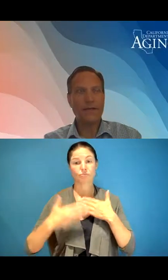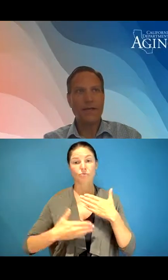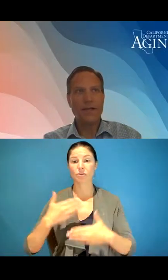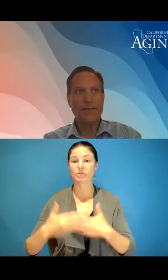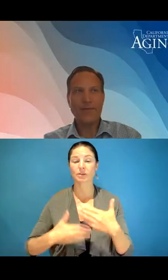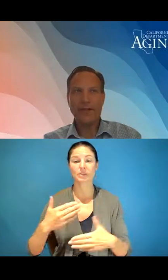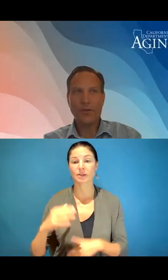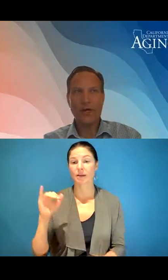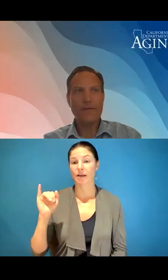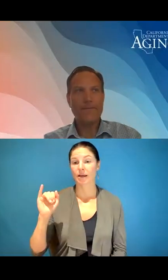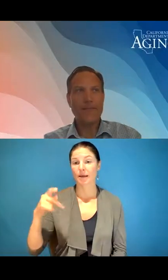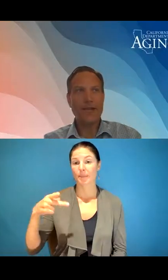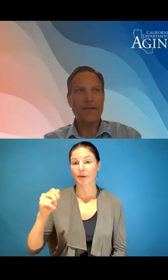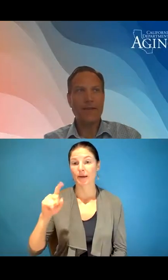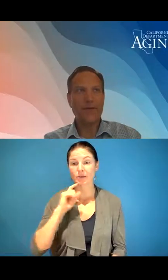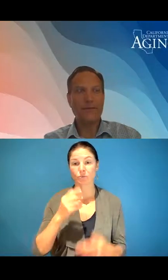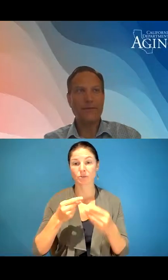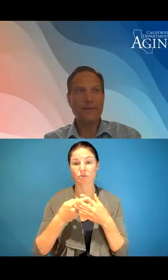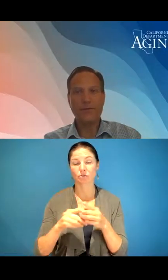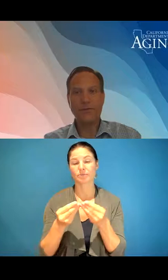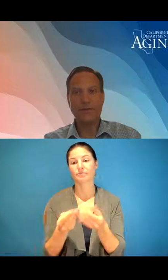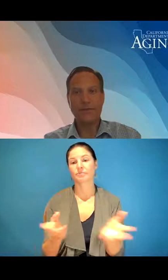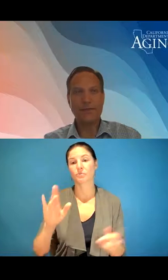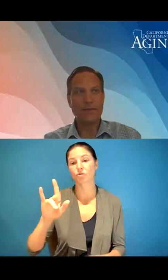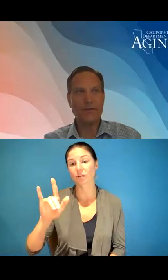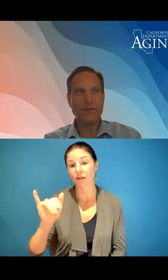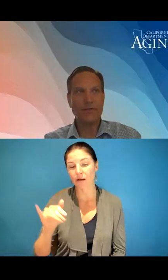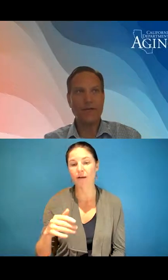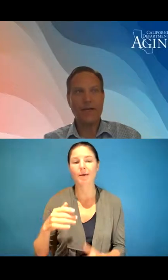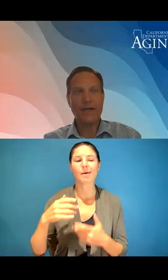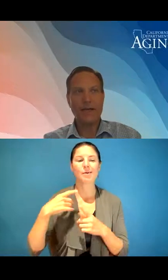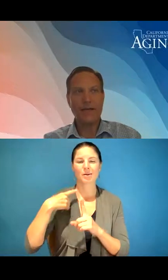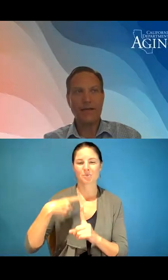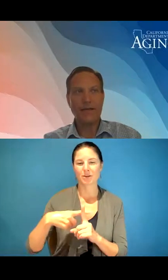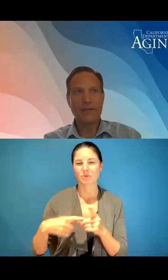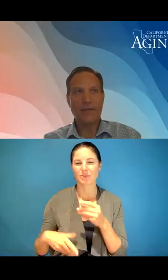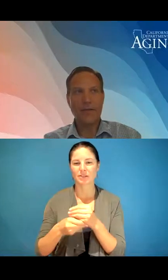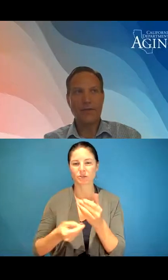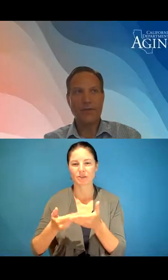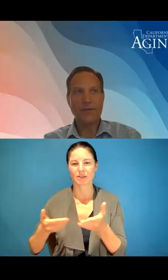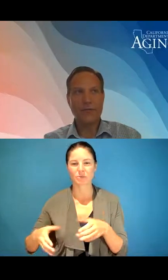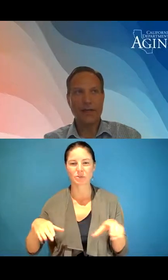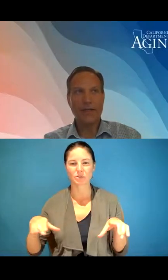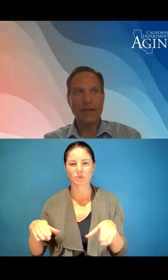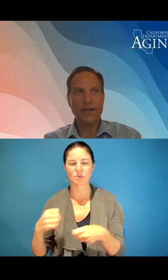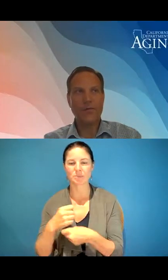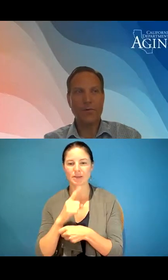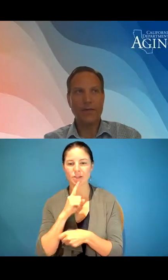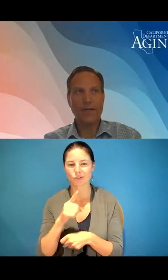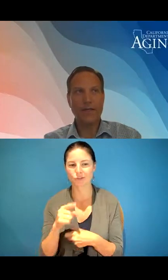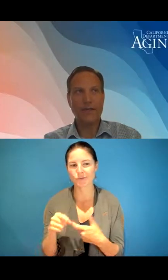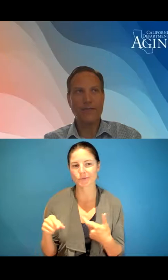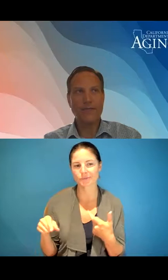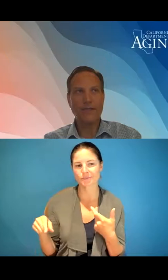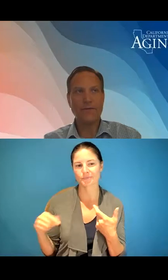iPads beginning July, and then we have some additional steps to do in terms of ensuring that there's training for